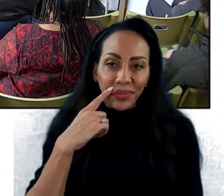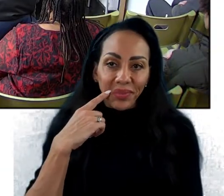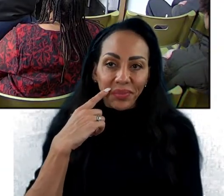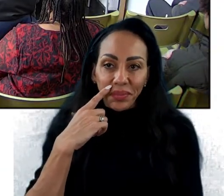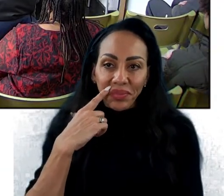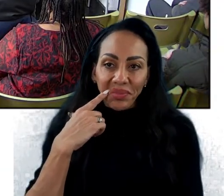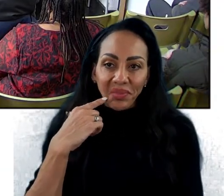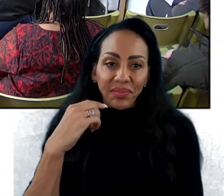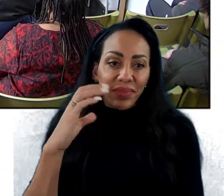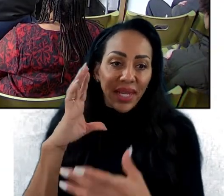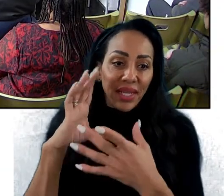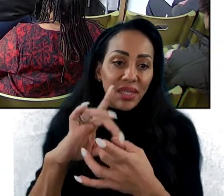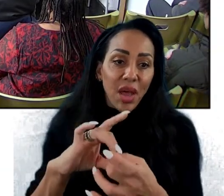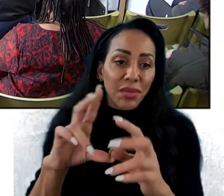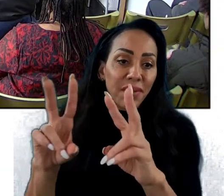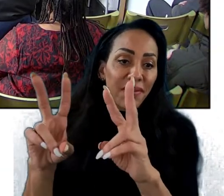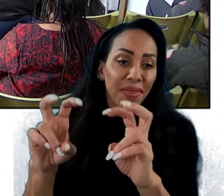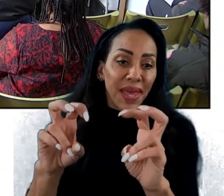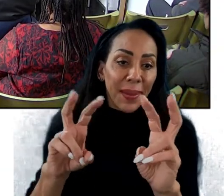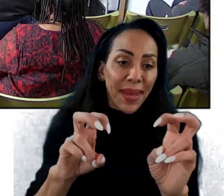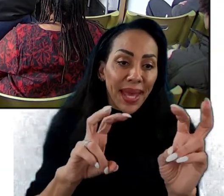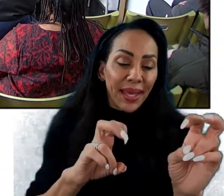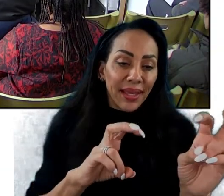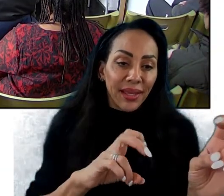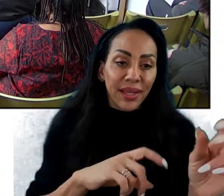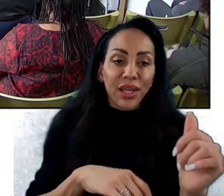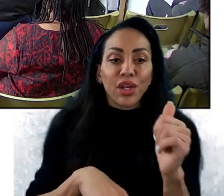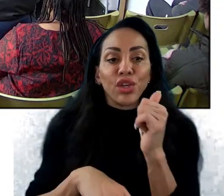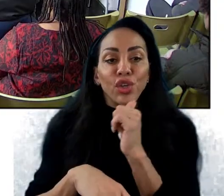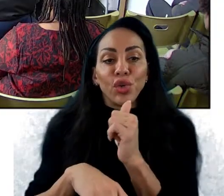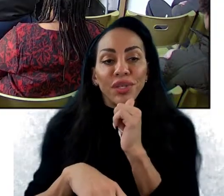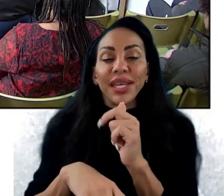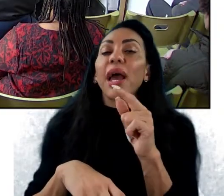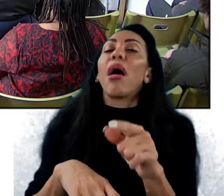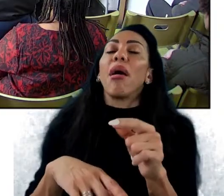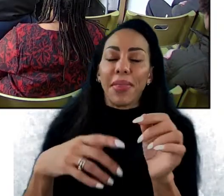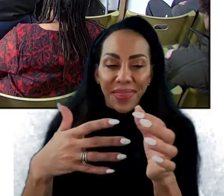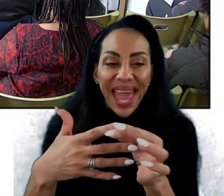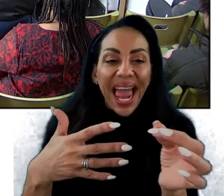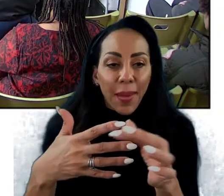In terms of theming and using those influences of the elements,